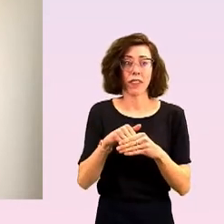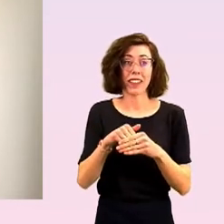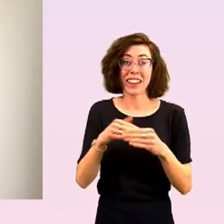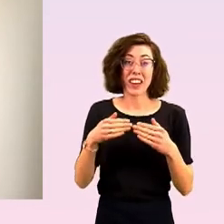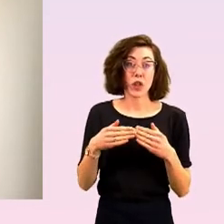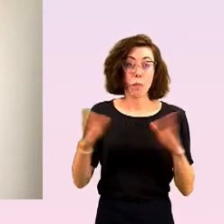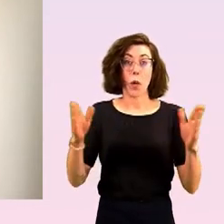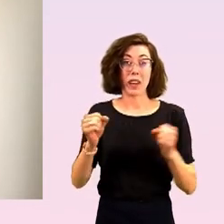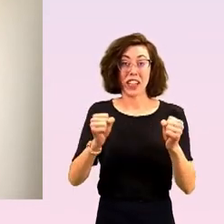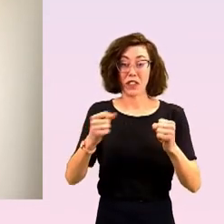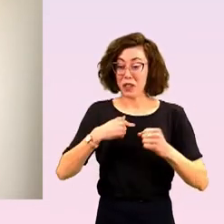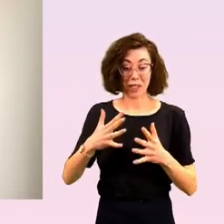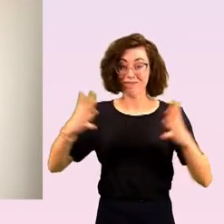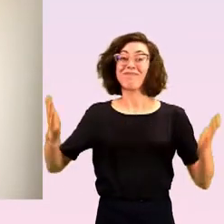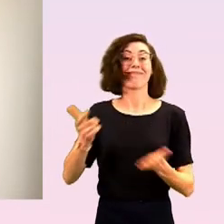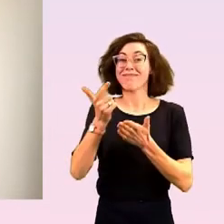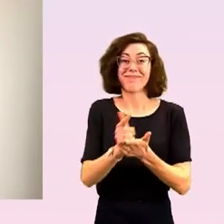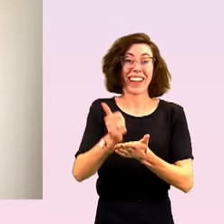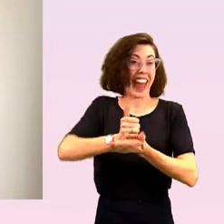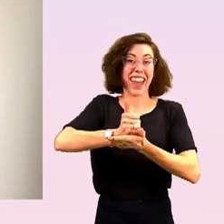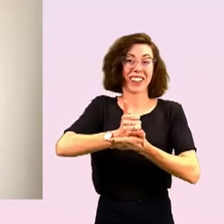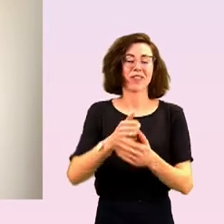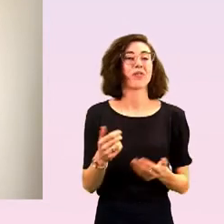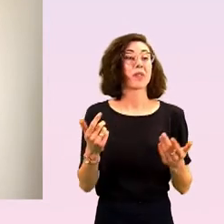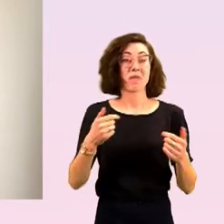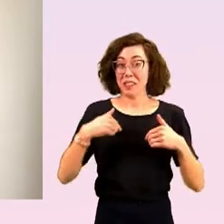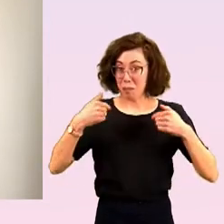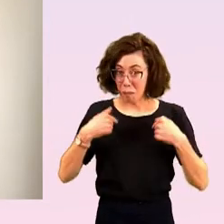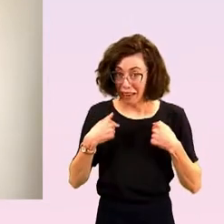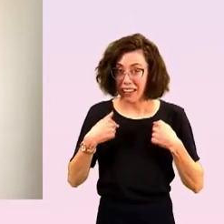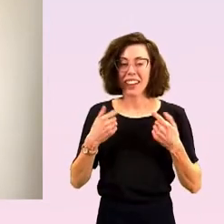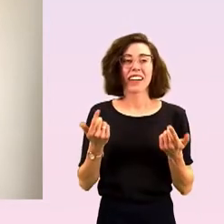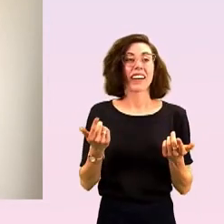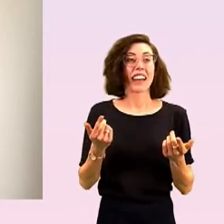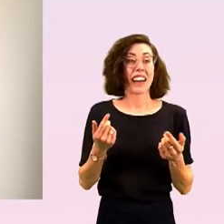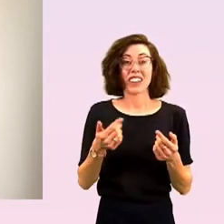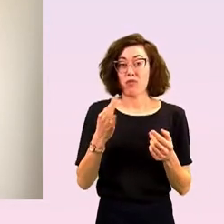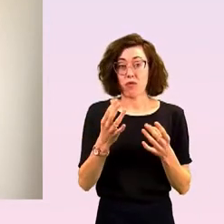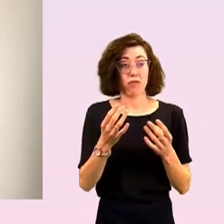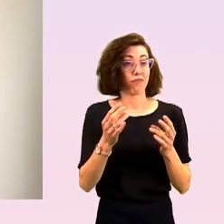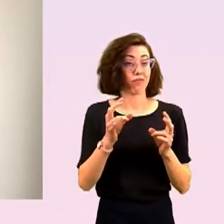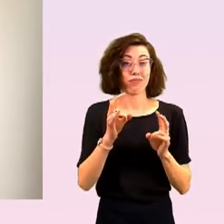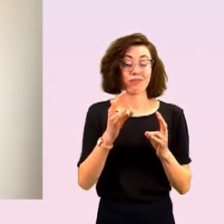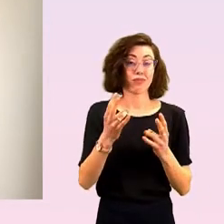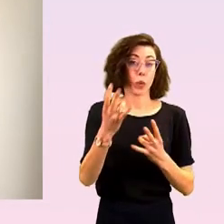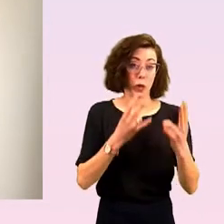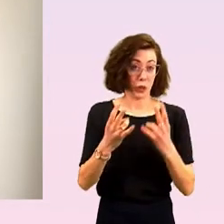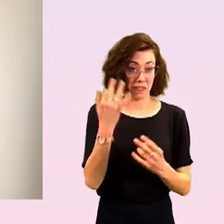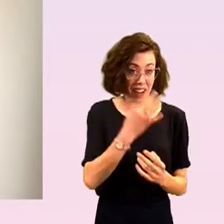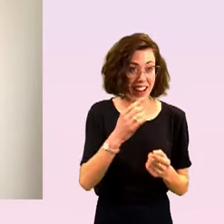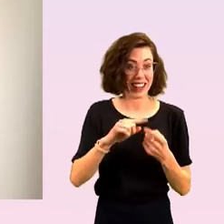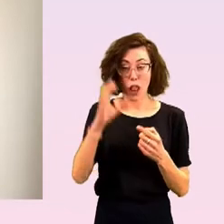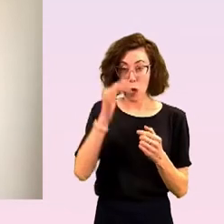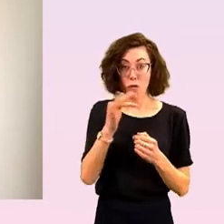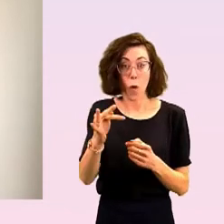So that's me. And whenever you want to ask me questions, I know I'm looking forward to hearing from the other speakers also. And I look forward to sharing